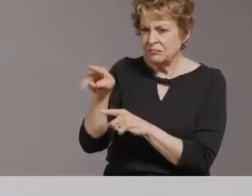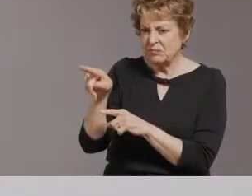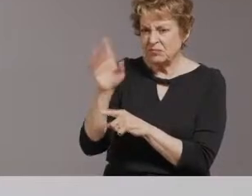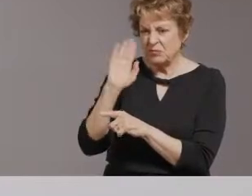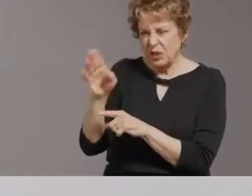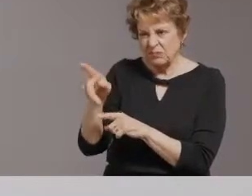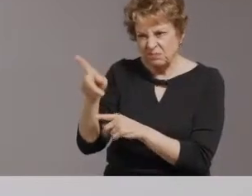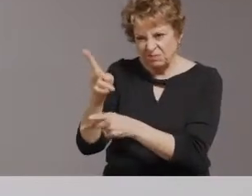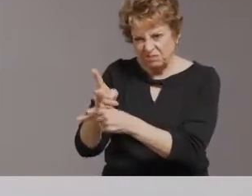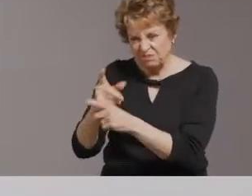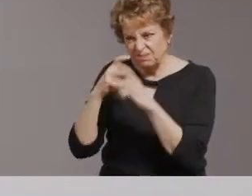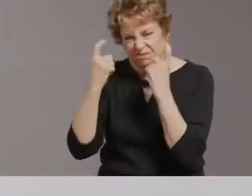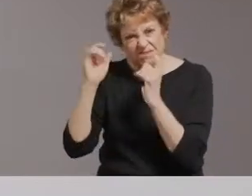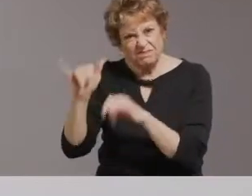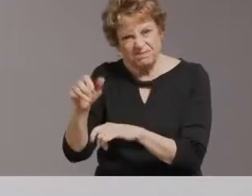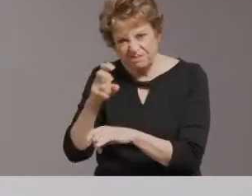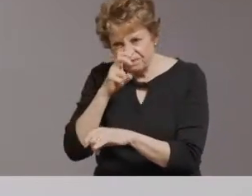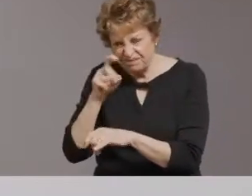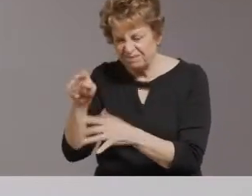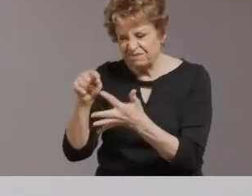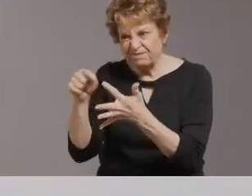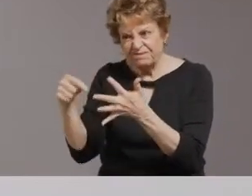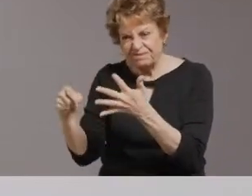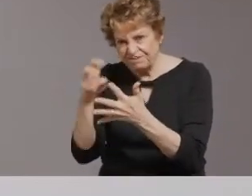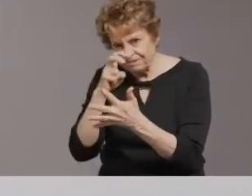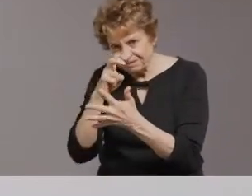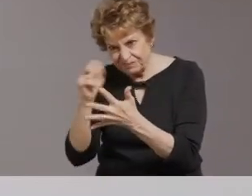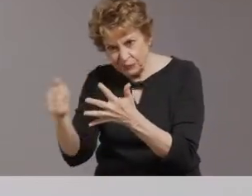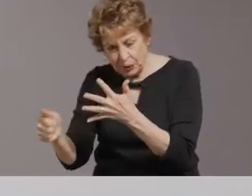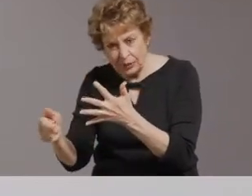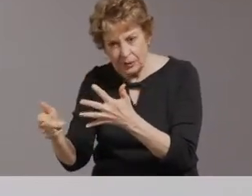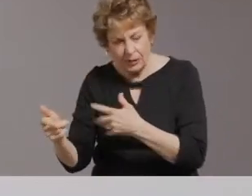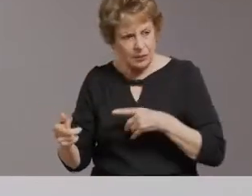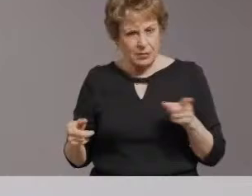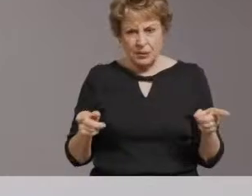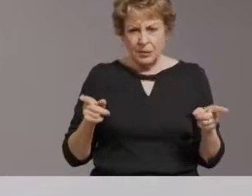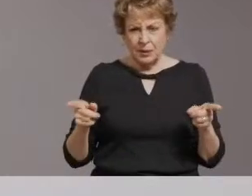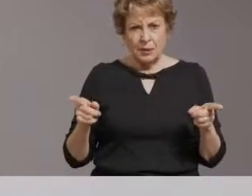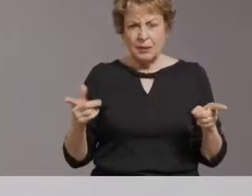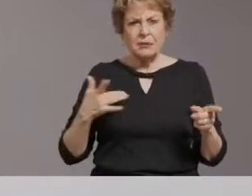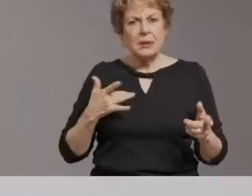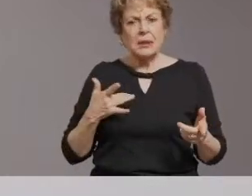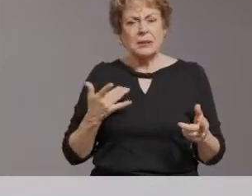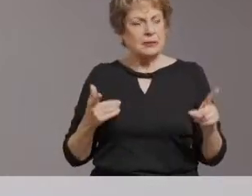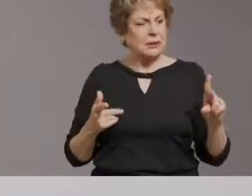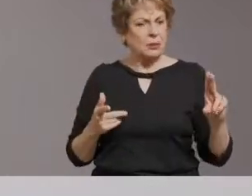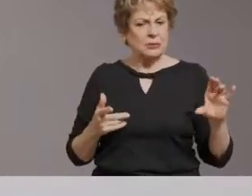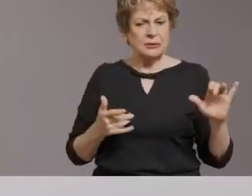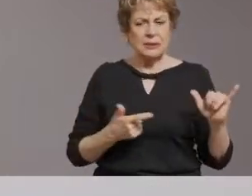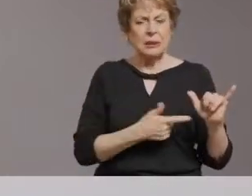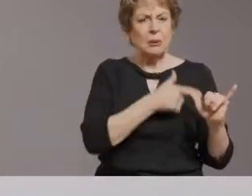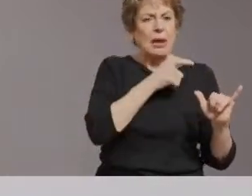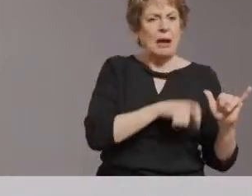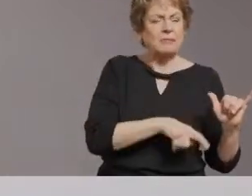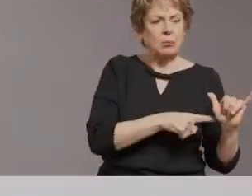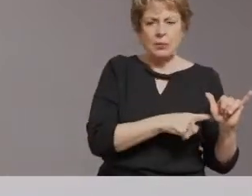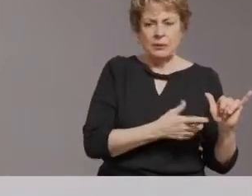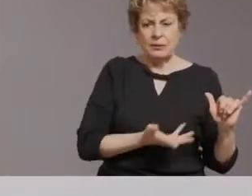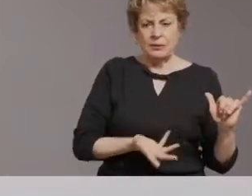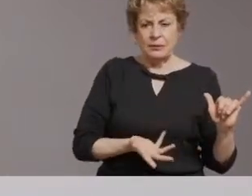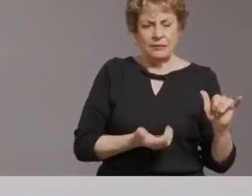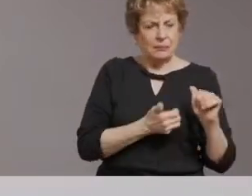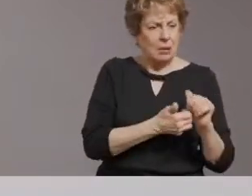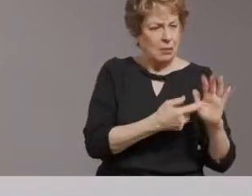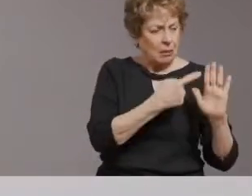of these restrictions, do you think the lifting of these restrictions, do you think it's the right time? Is it too soon? What's your take on all of this? So